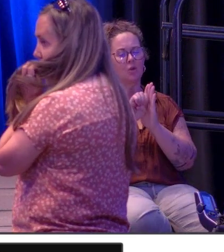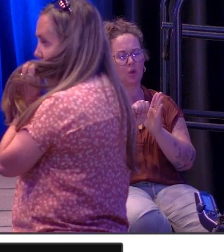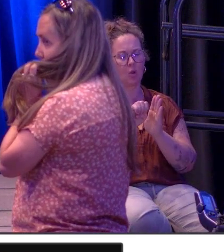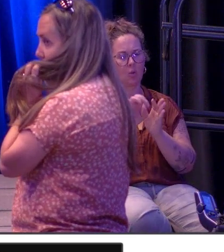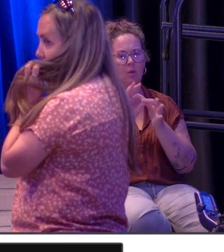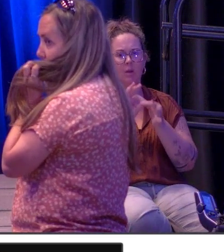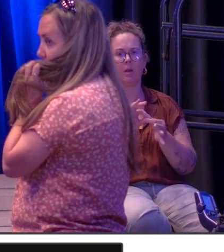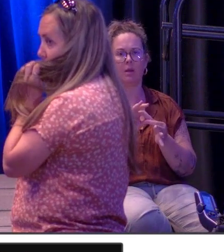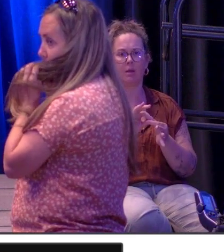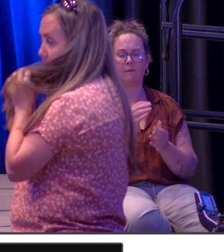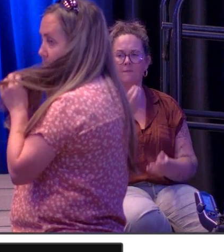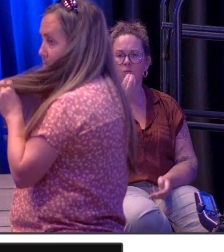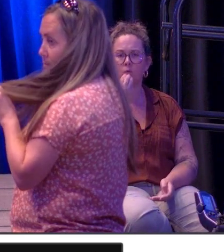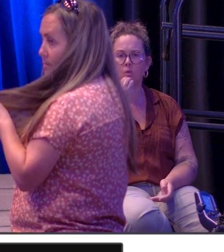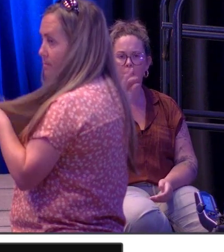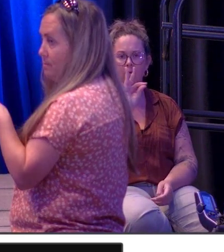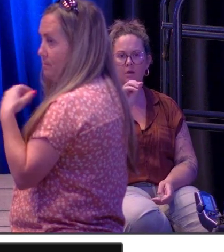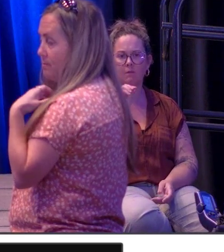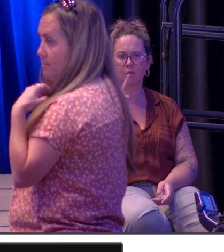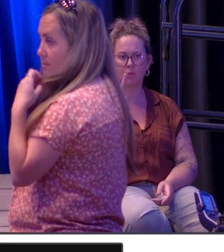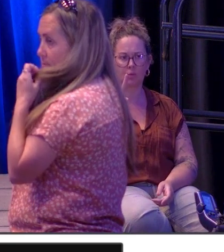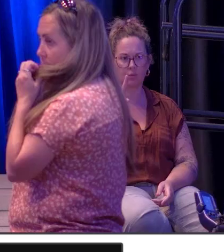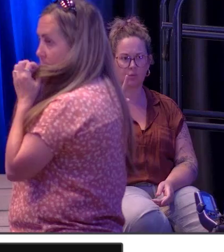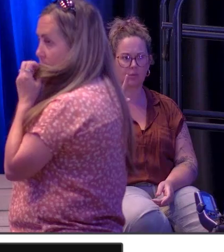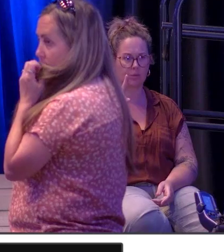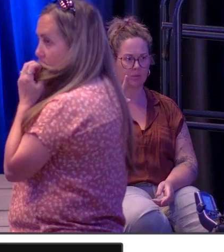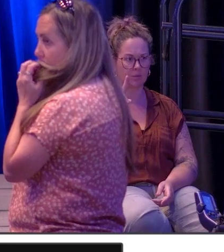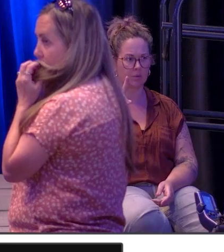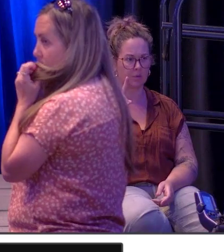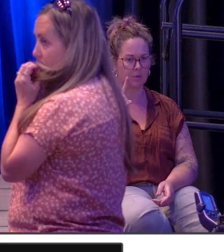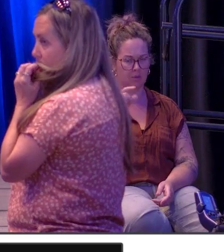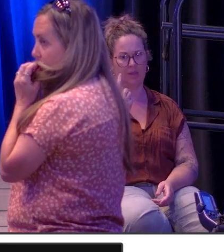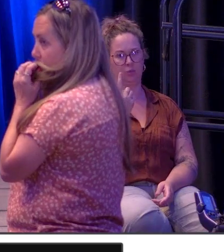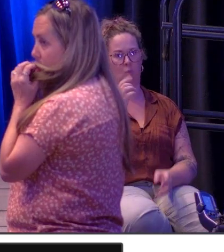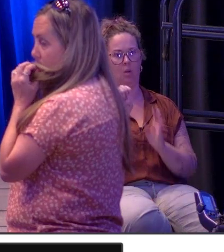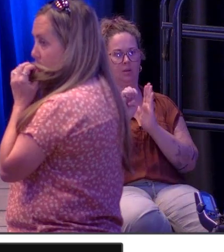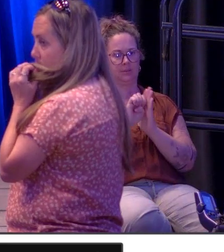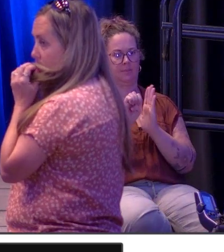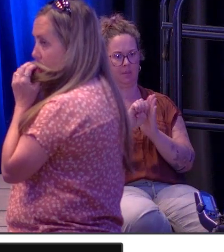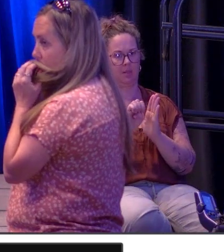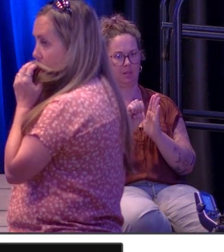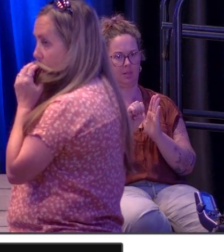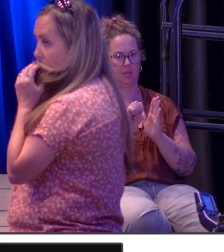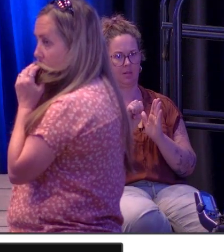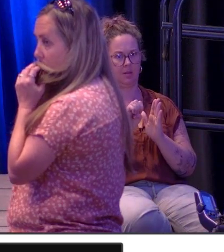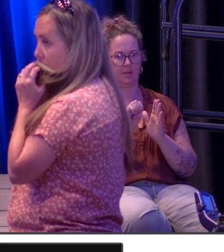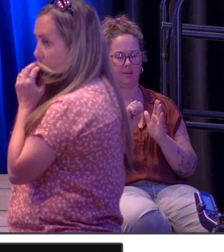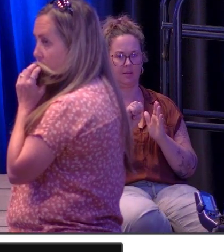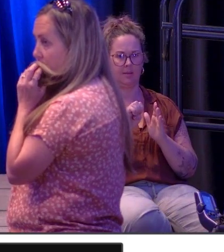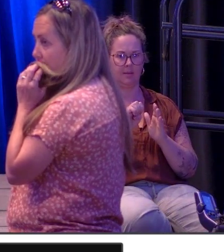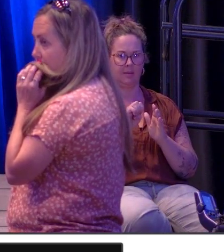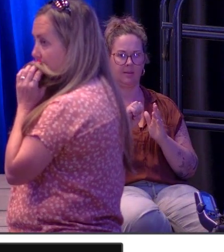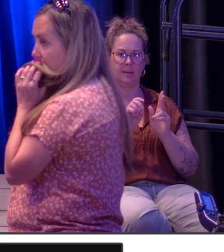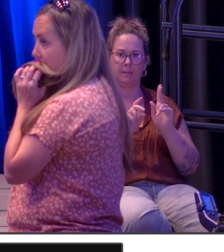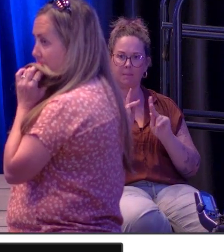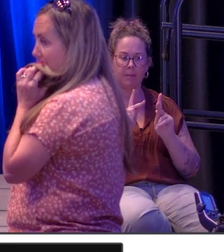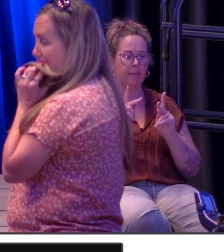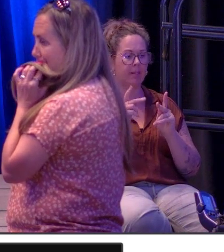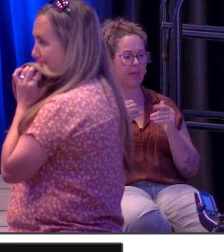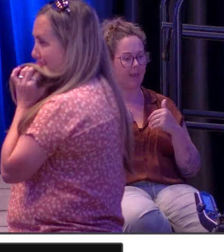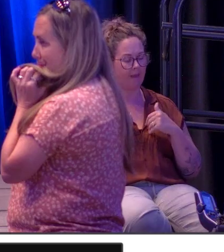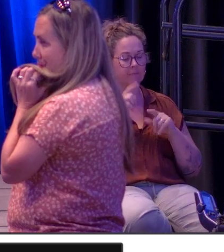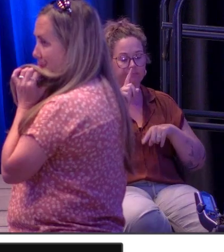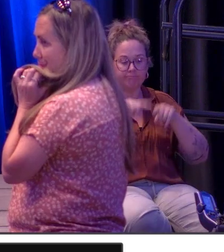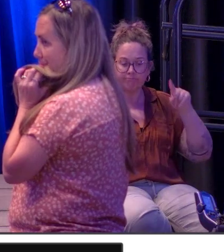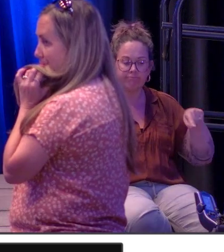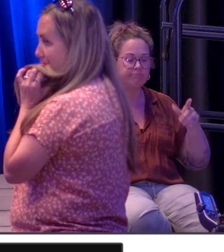food as an example, and that realizing that not everybody has the same tastes,